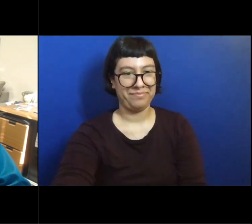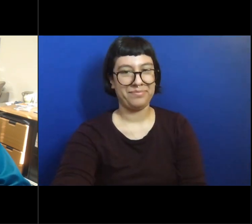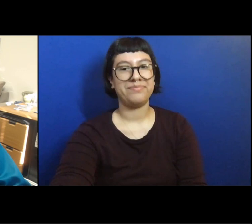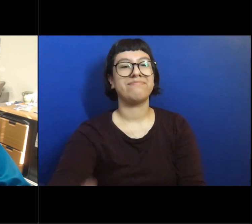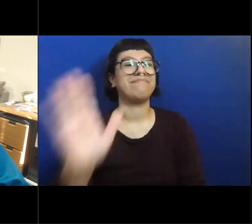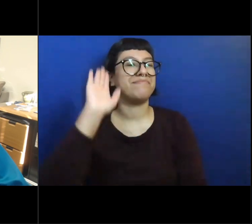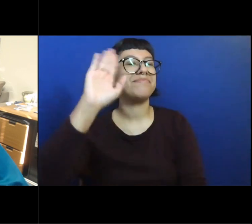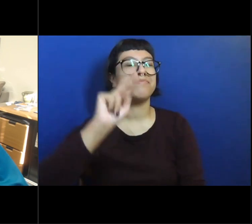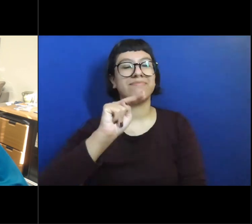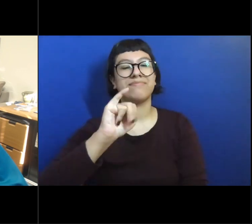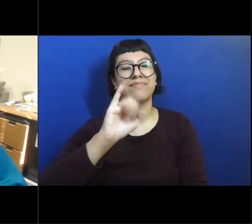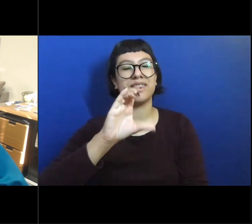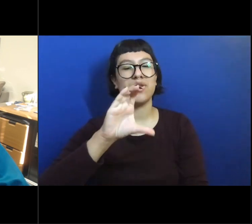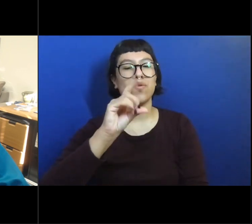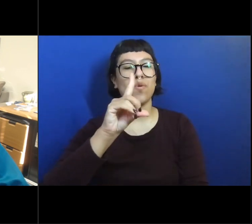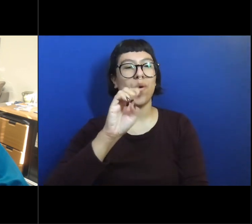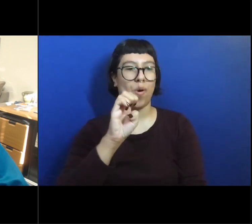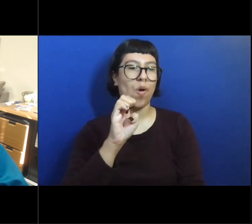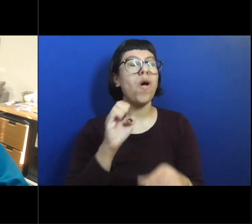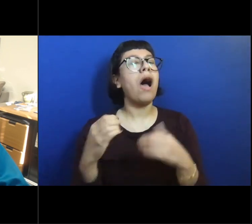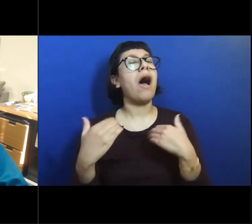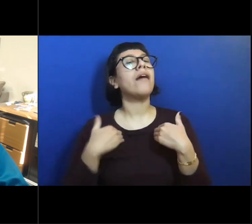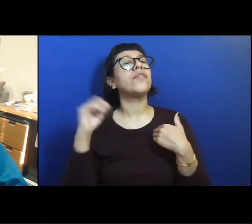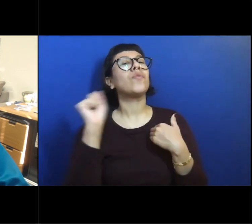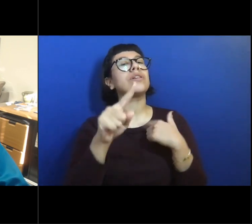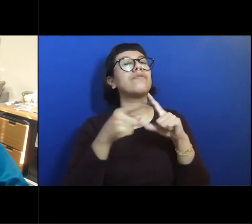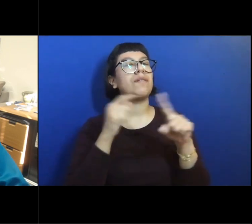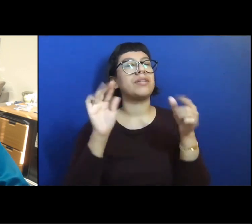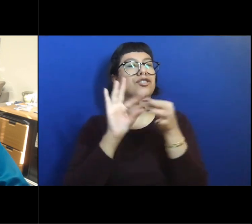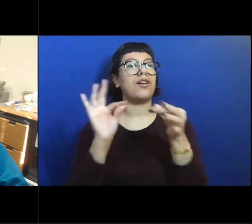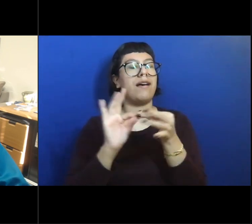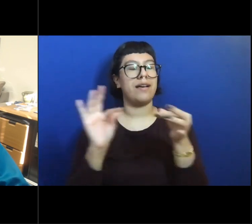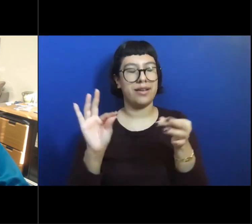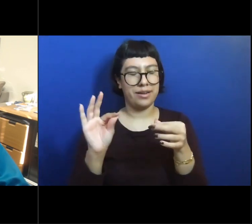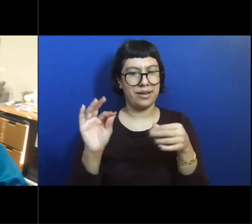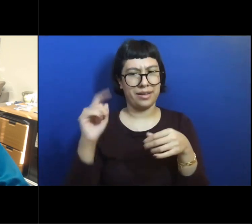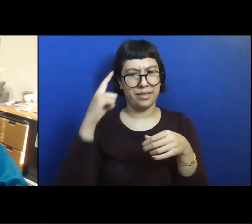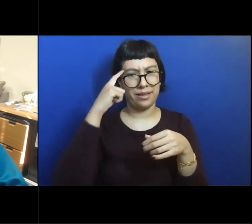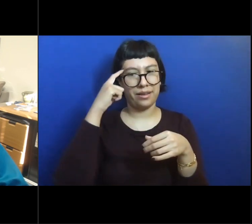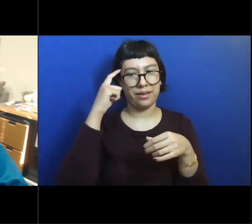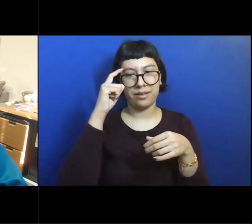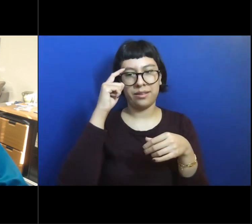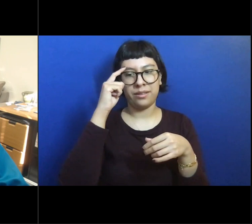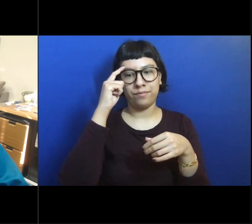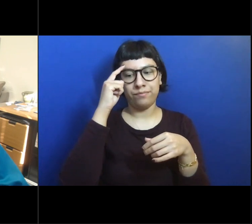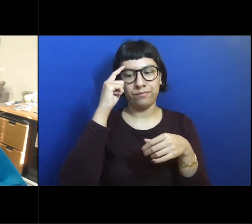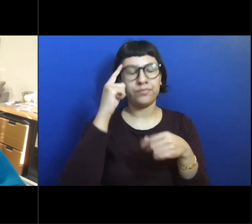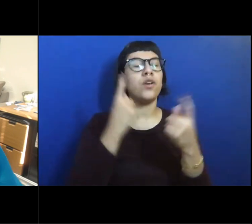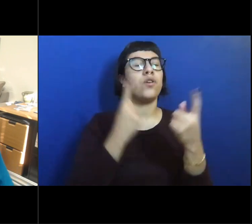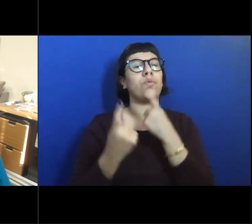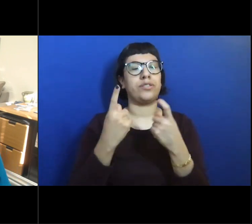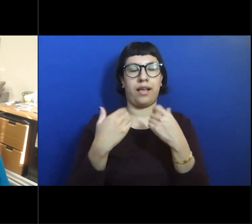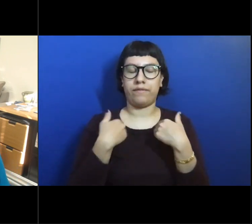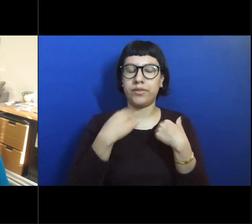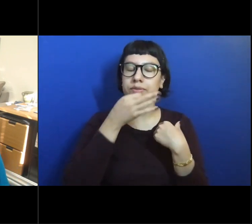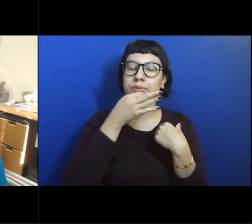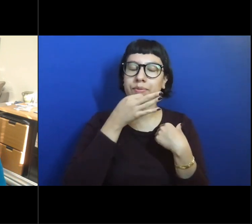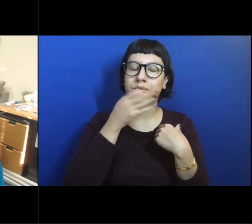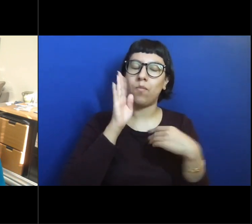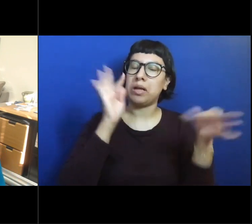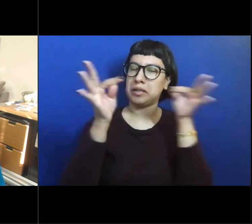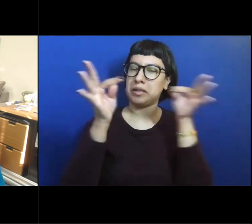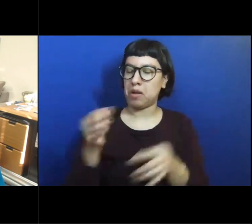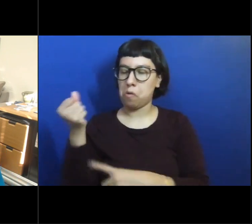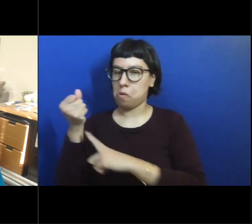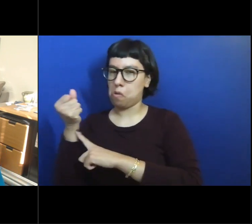chat box here. So we did have a question. And I think a few of the questions that we got, and I know you're about to get to, so I'm going to hold off